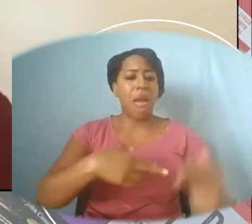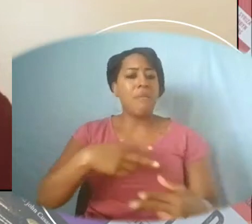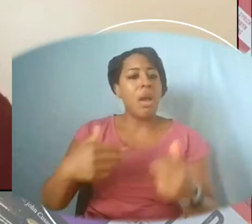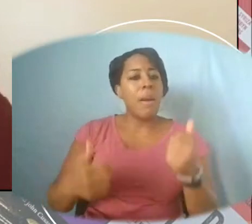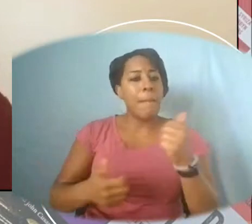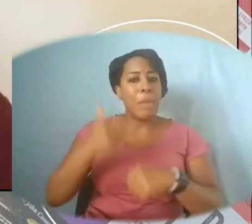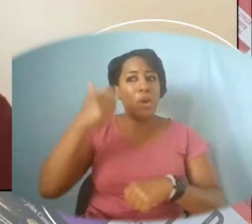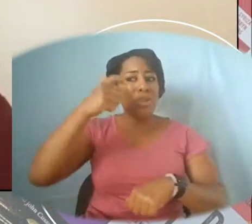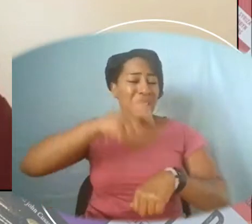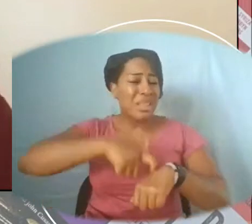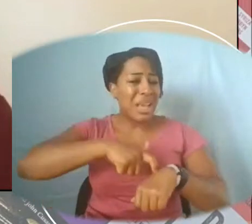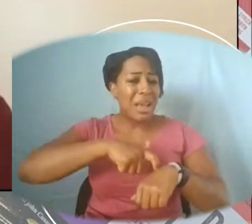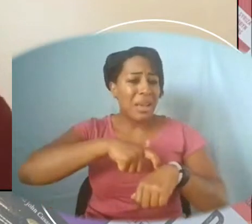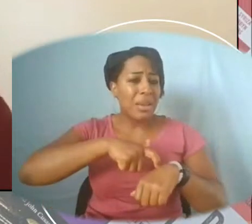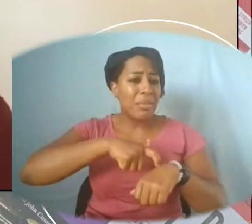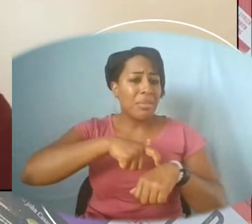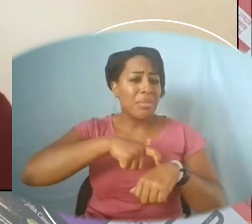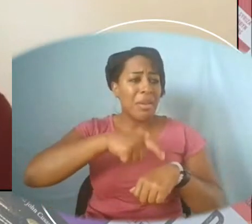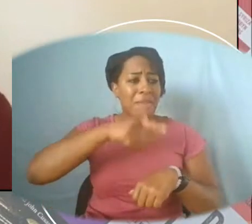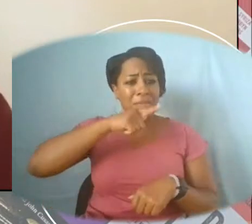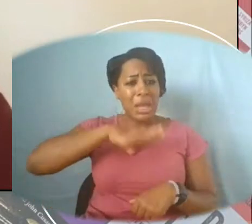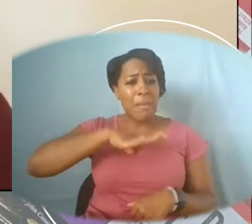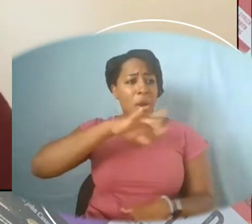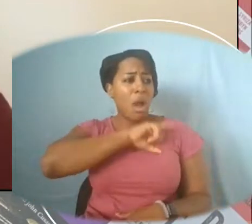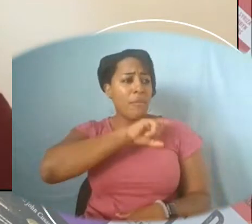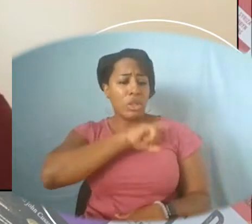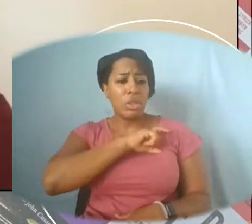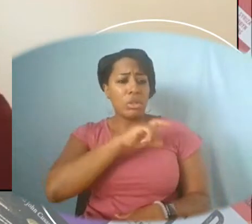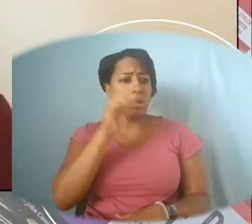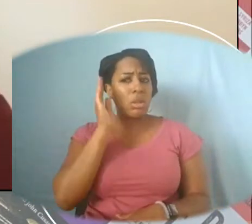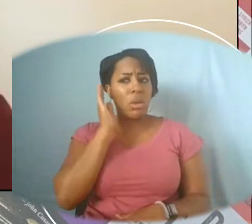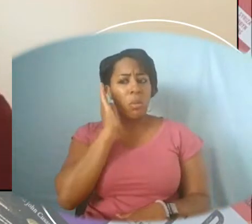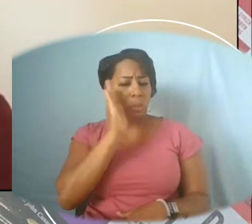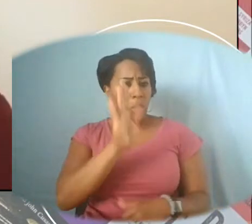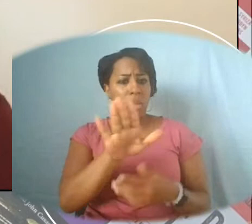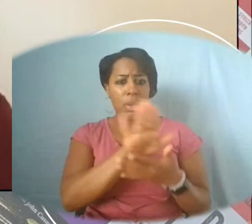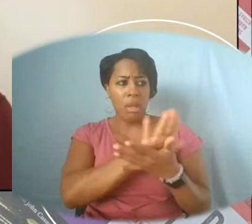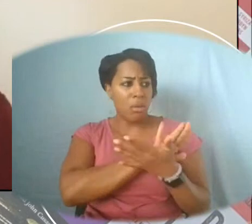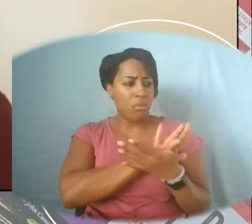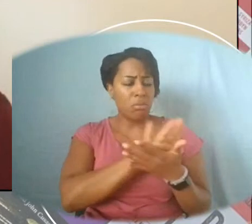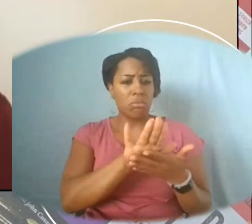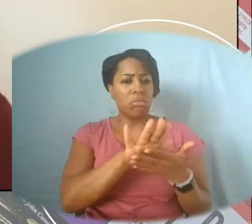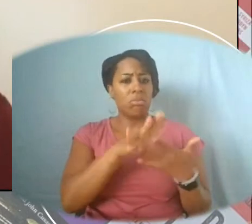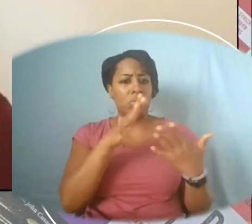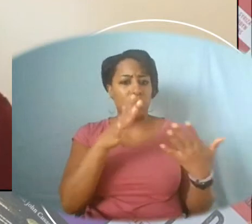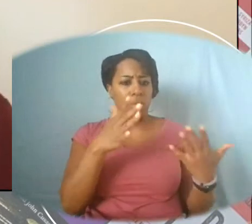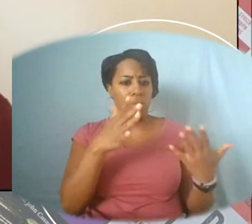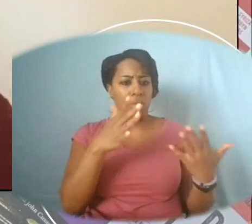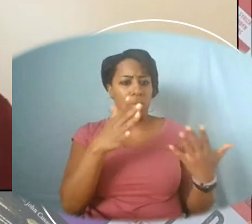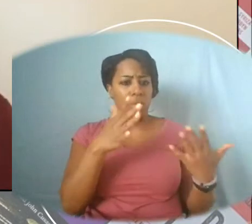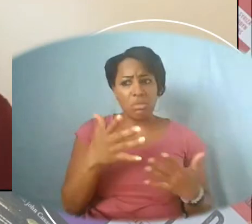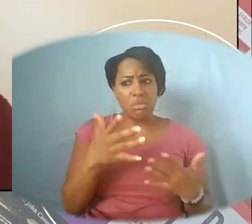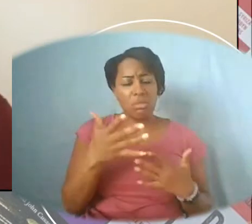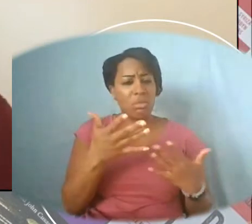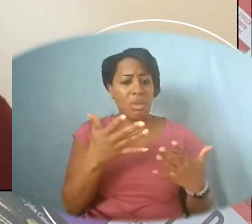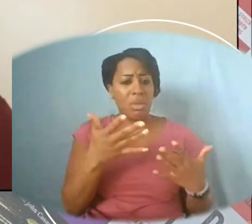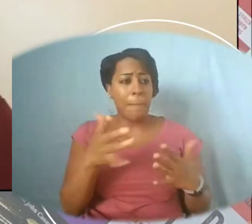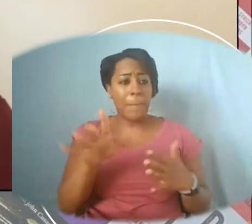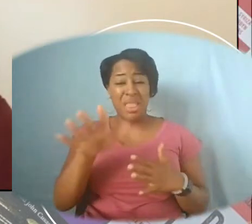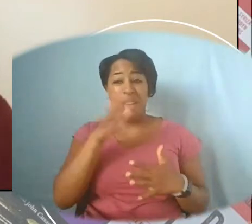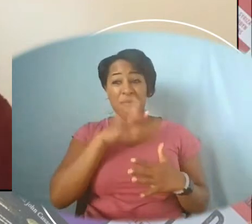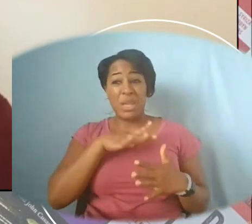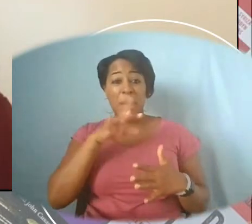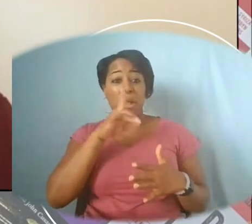is a halfway decent person inside the incarcerated system, and she just didn't speak up, and it